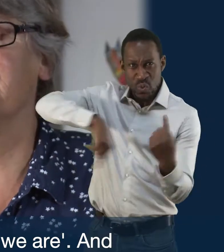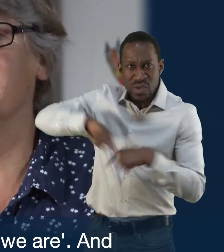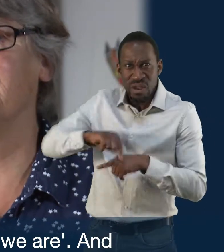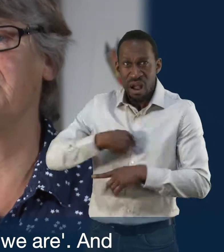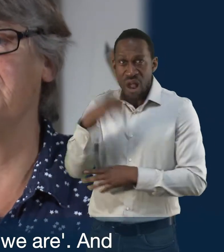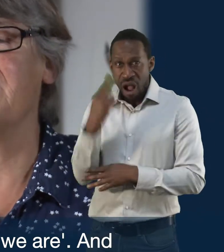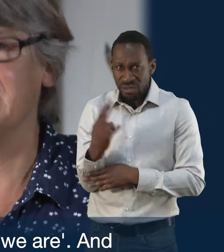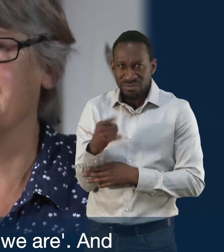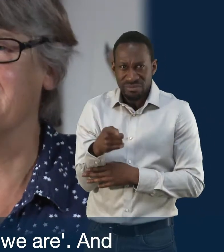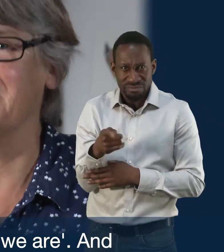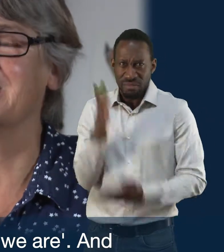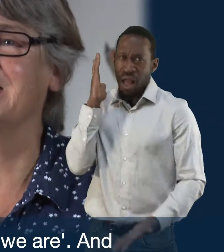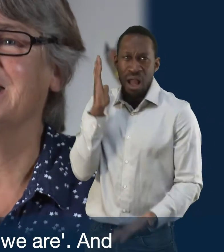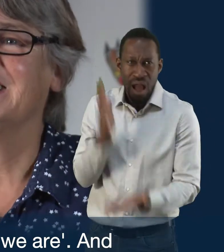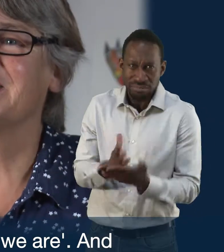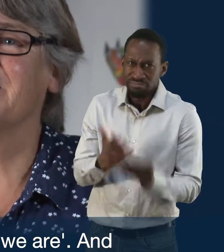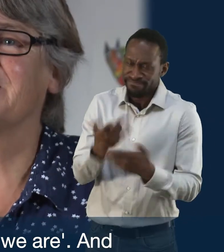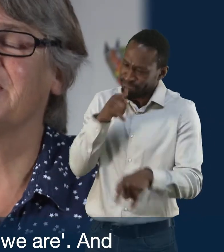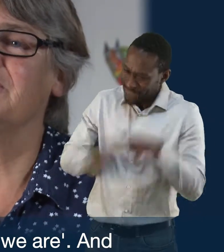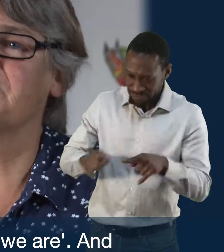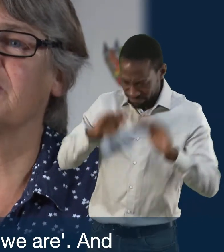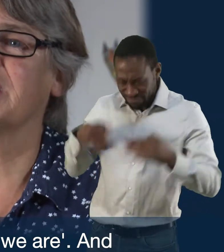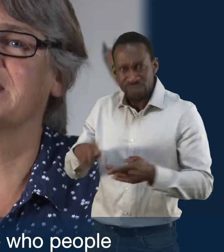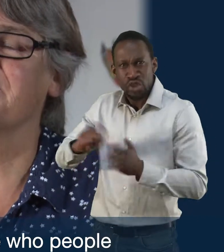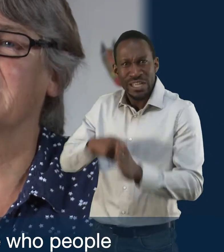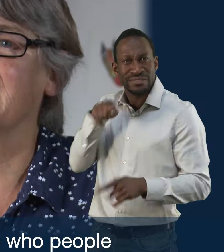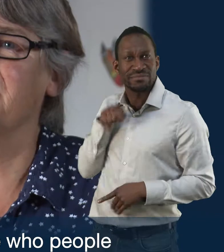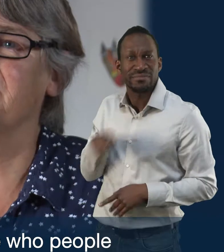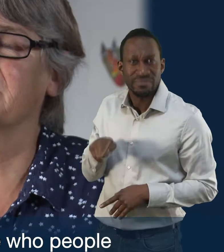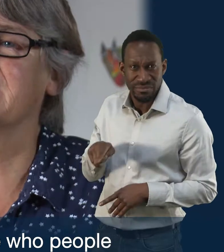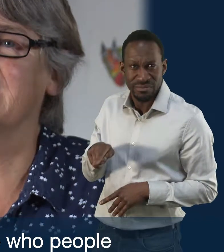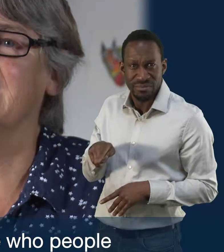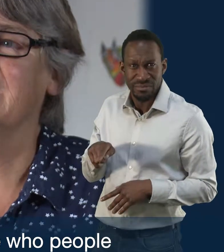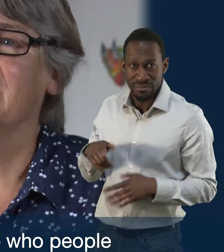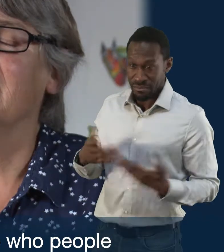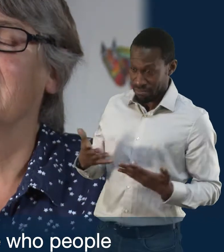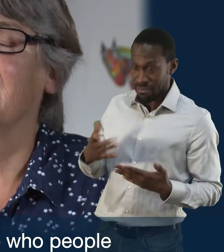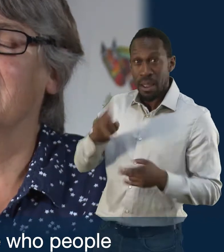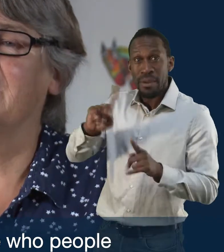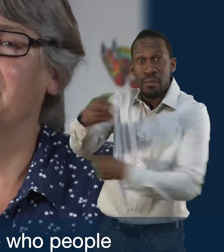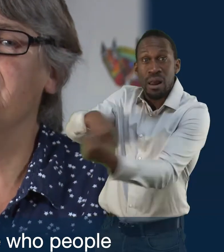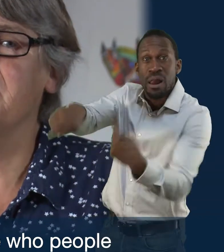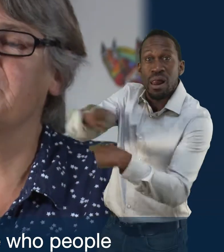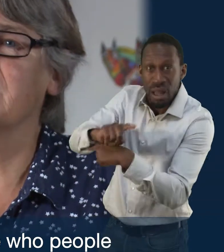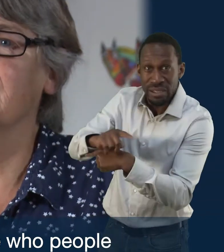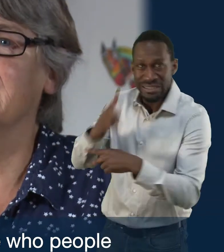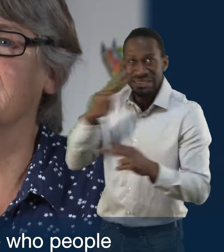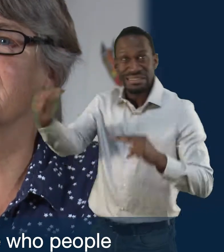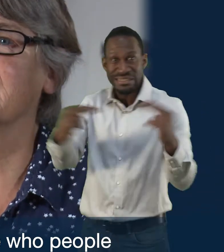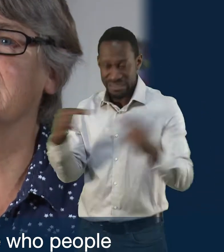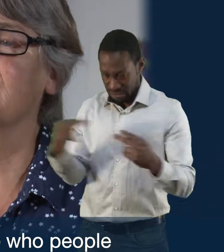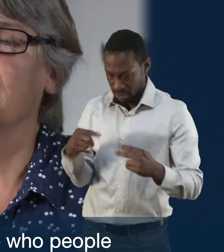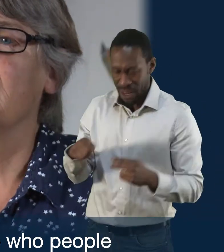was very specific to those projects of getting people to see who people with